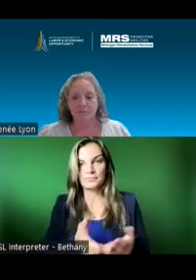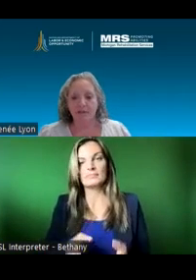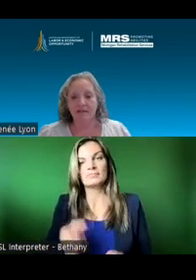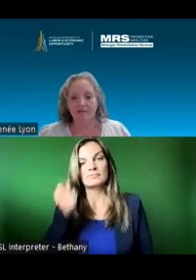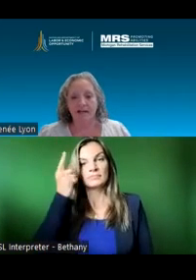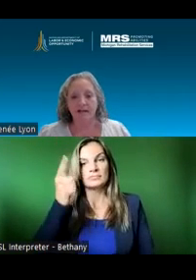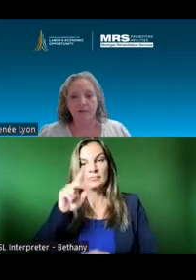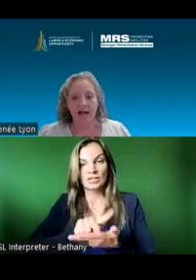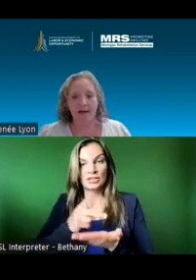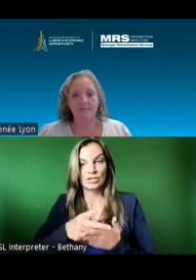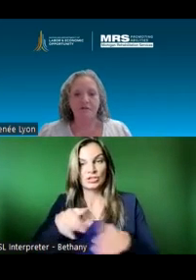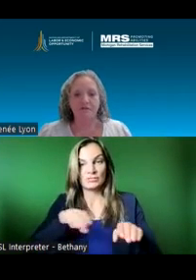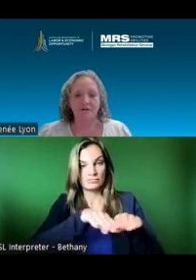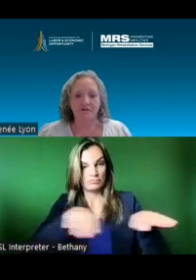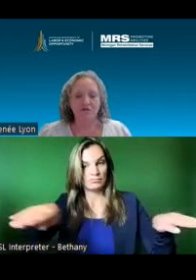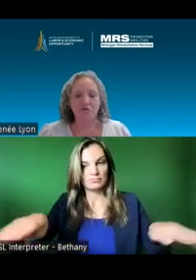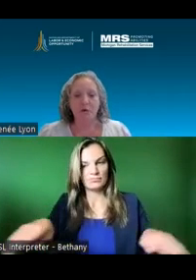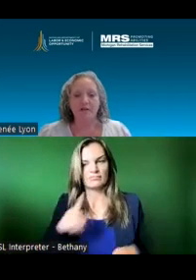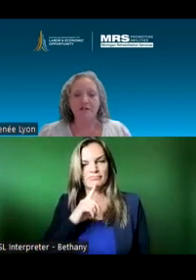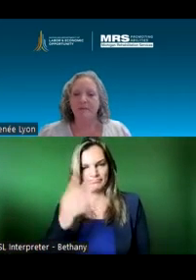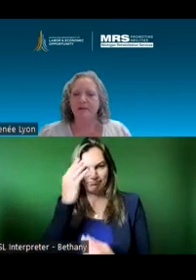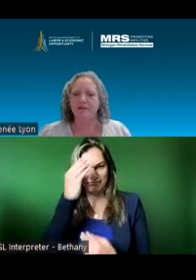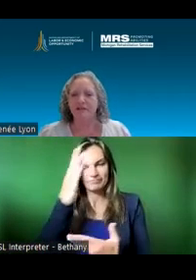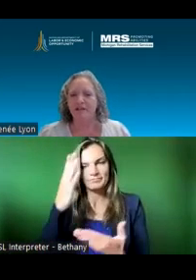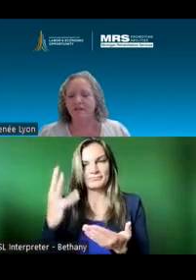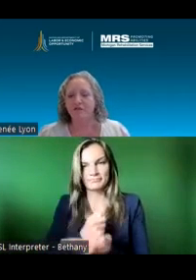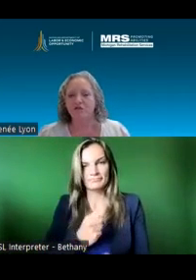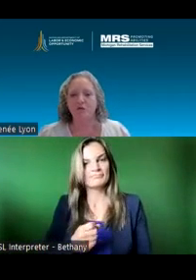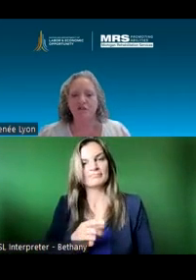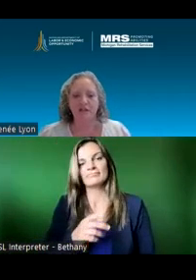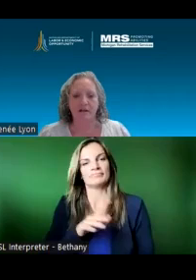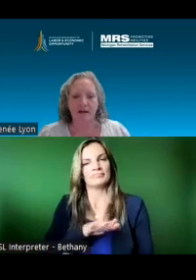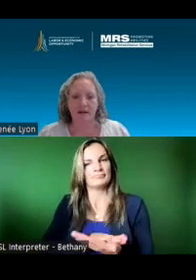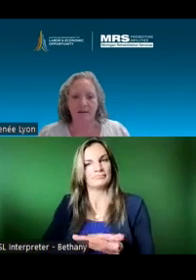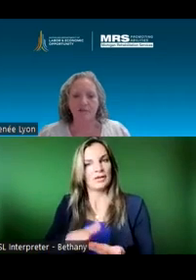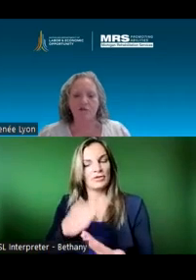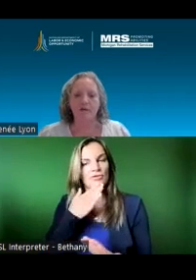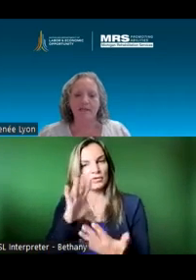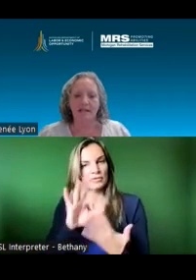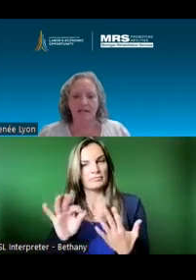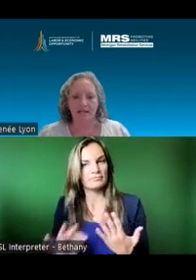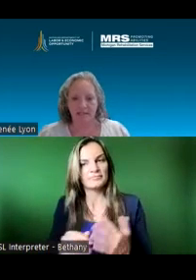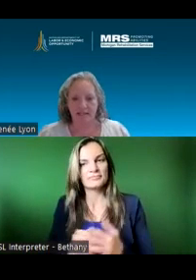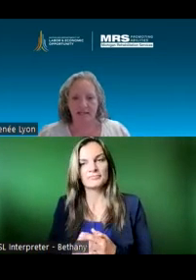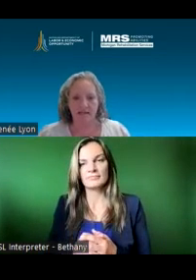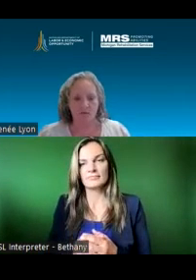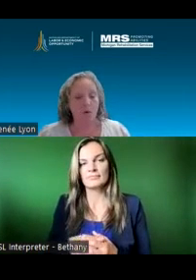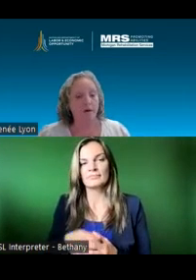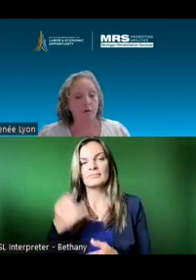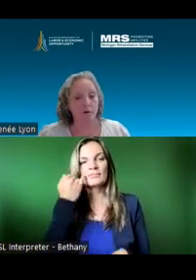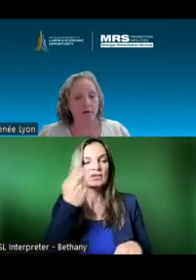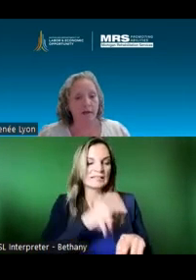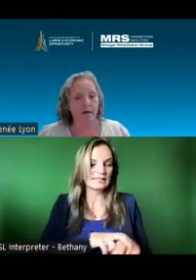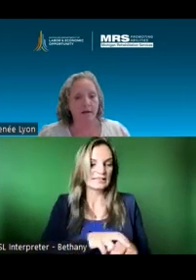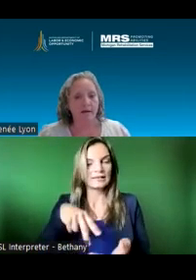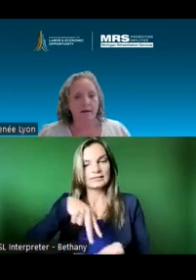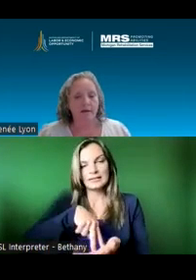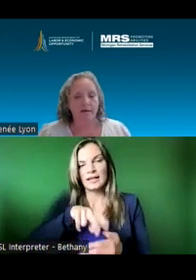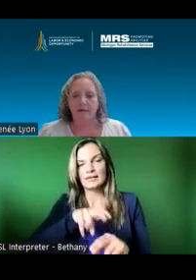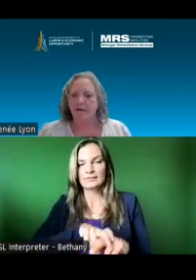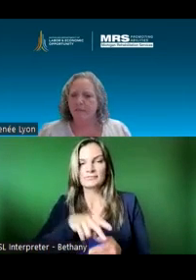is really a viable option to switch, especially for switching in between sitting and standing while you're